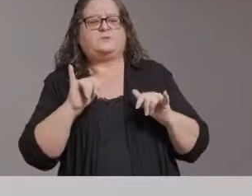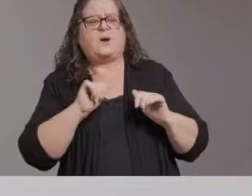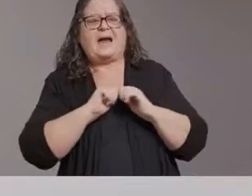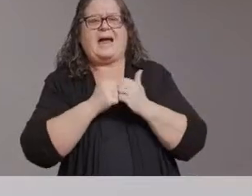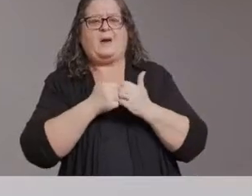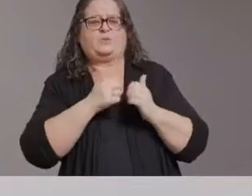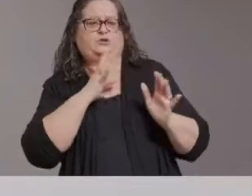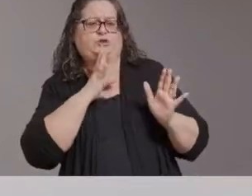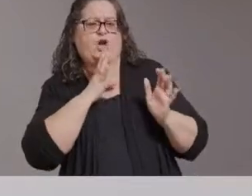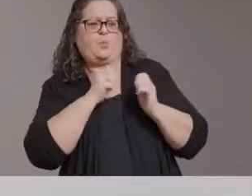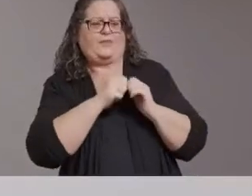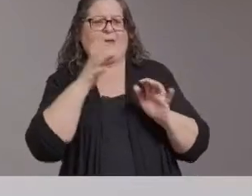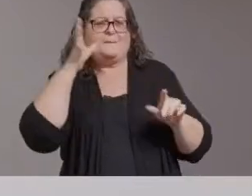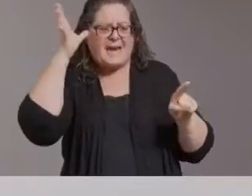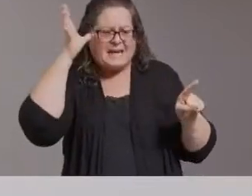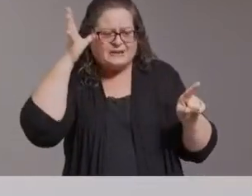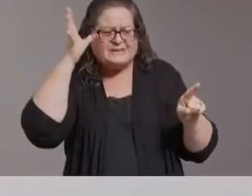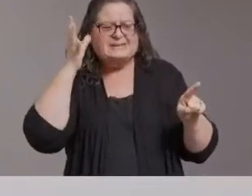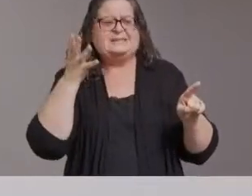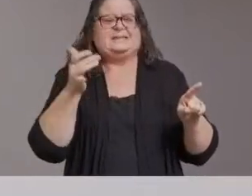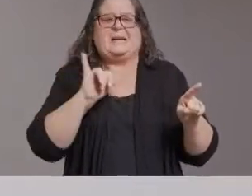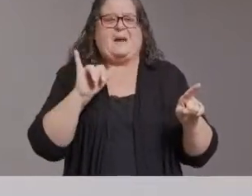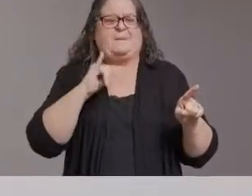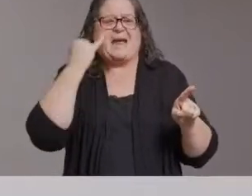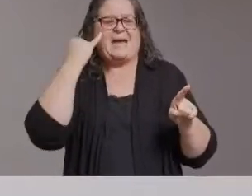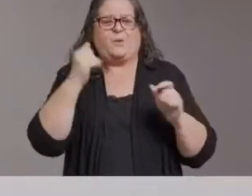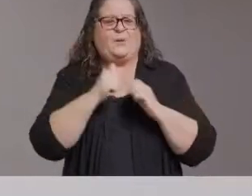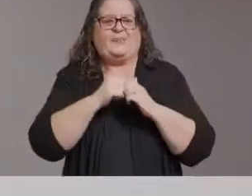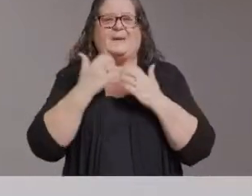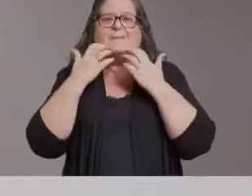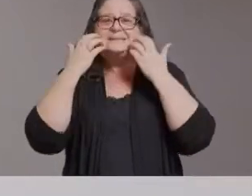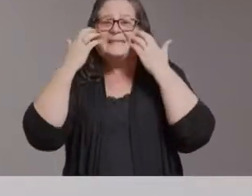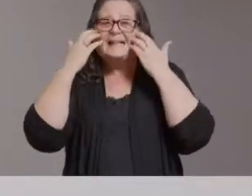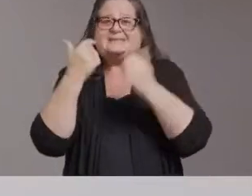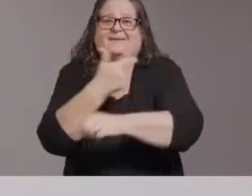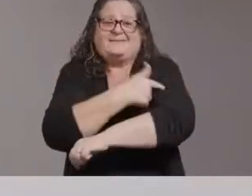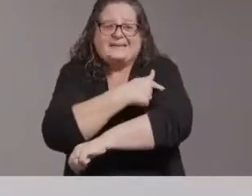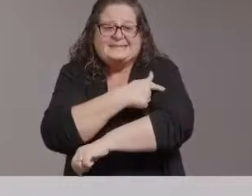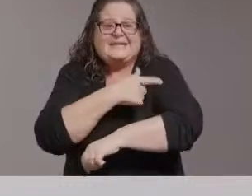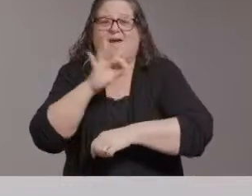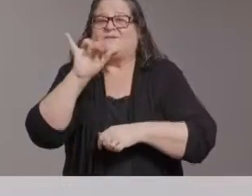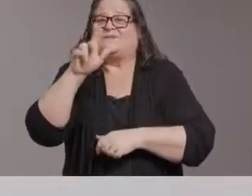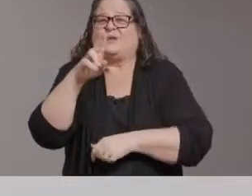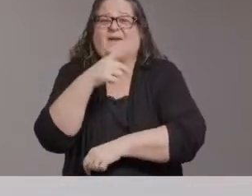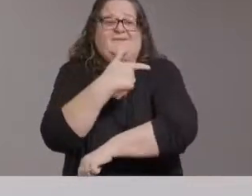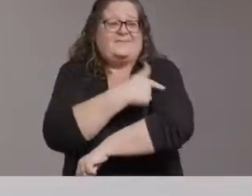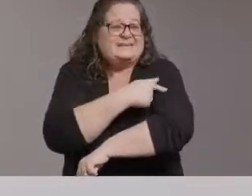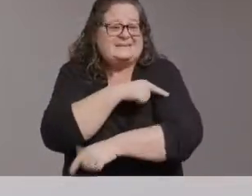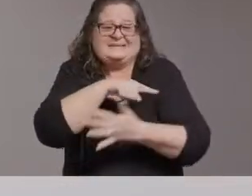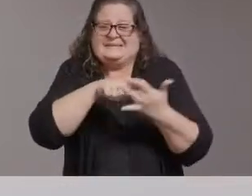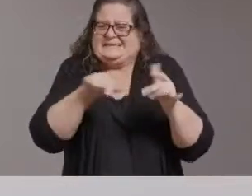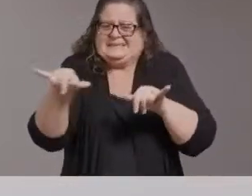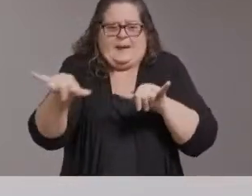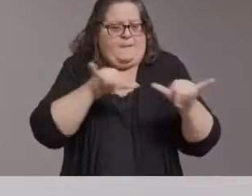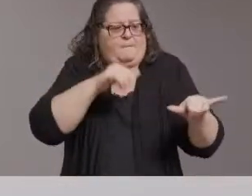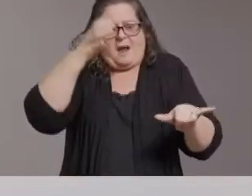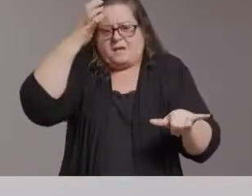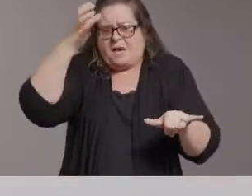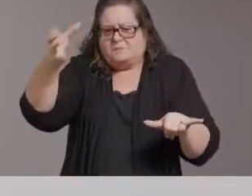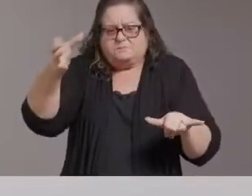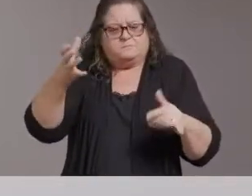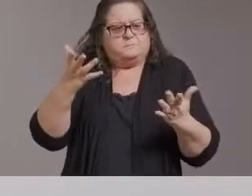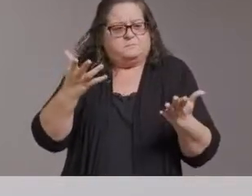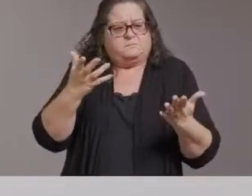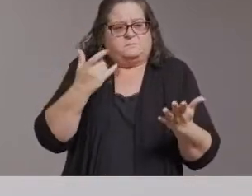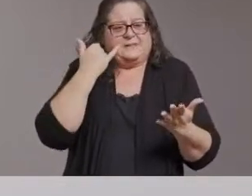with flu vaccine, and we'll, as we get into that and as a vaccine becomes approved for children, we will be working